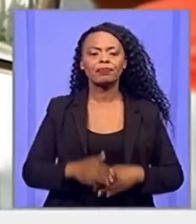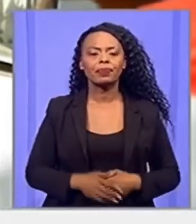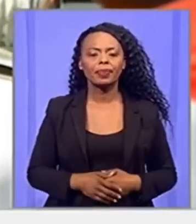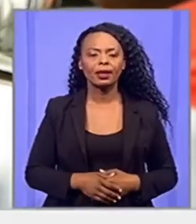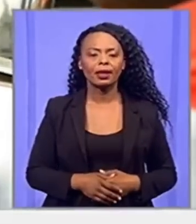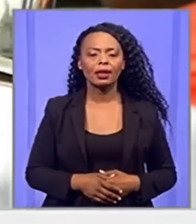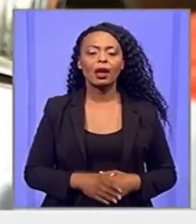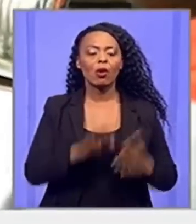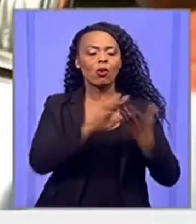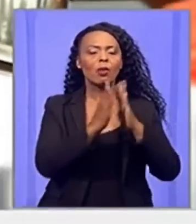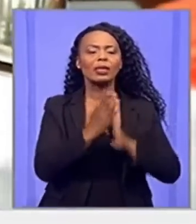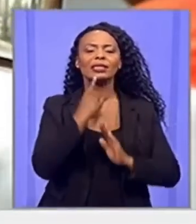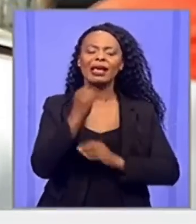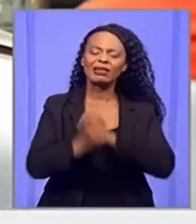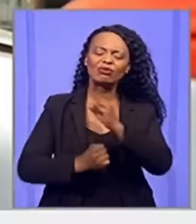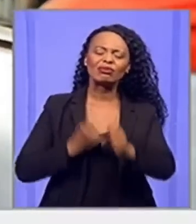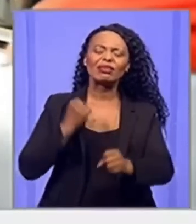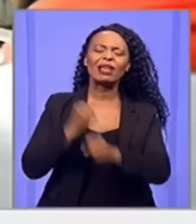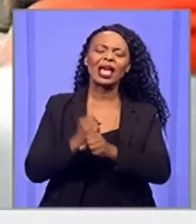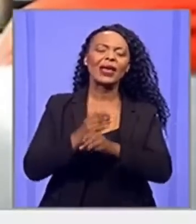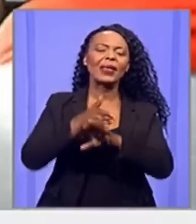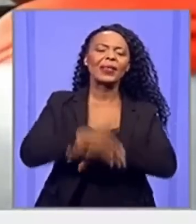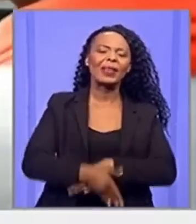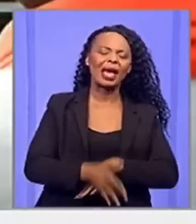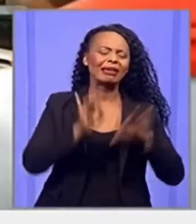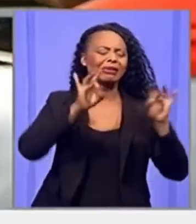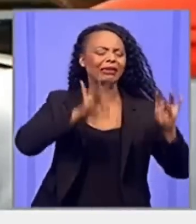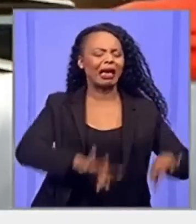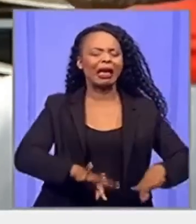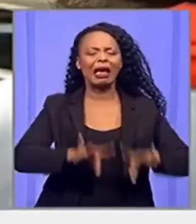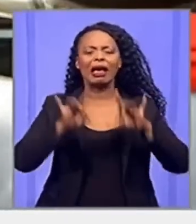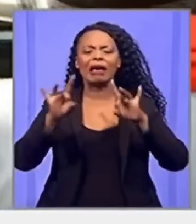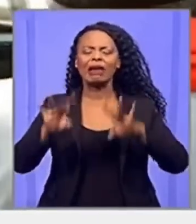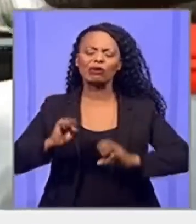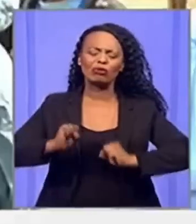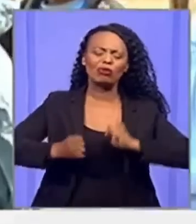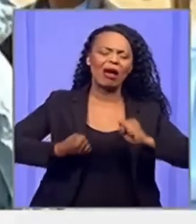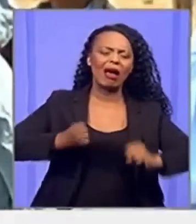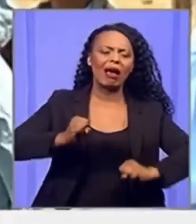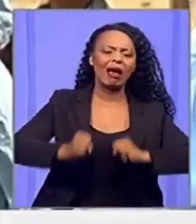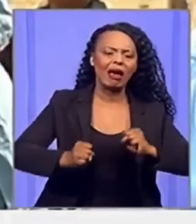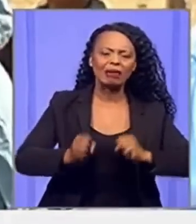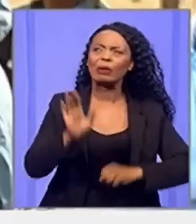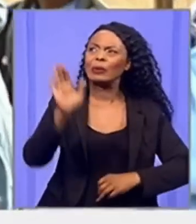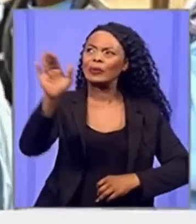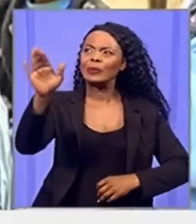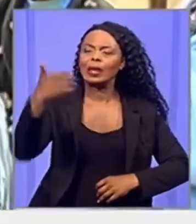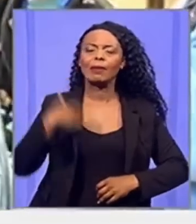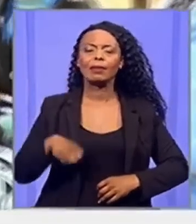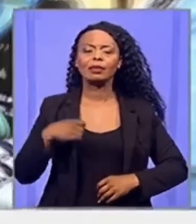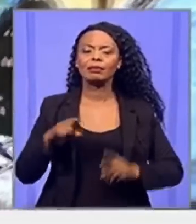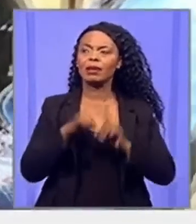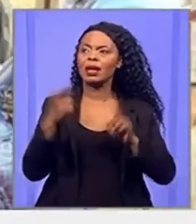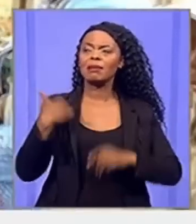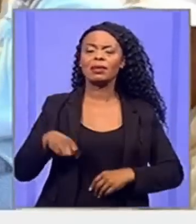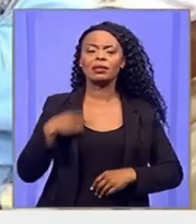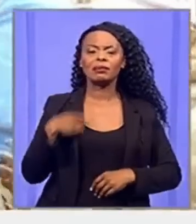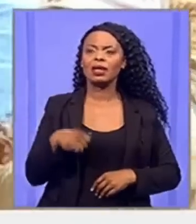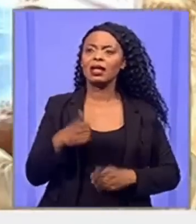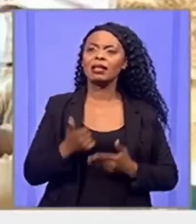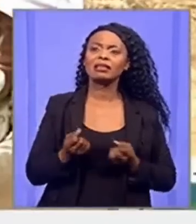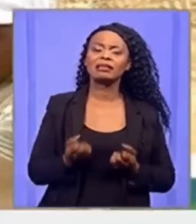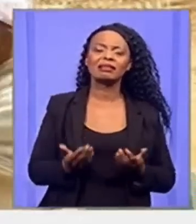faele dingwaga ba sokola go akaretsa le dikgwetlo tsa go ikgolaganya le mmasepala batlankela ba mmasepala ga ba dira maitlamo